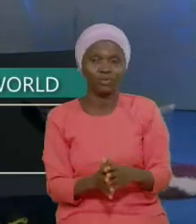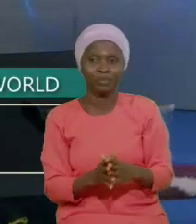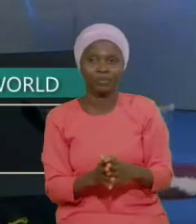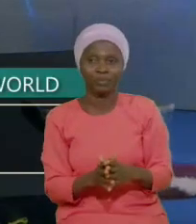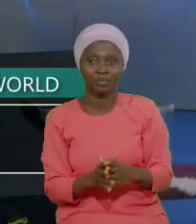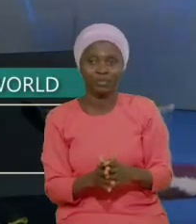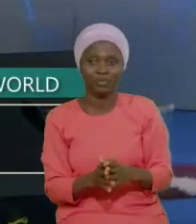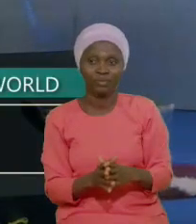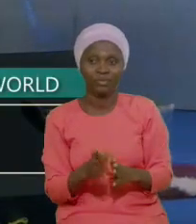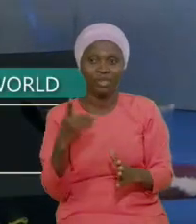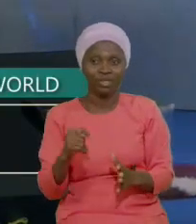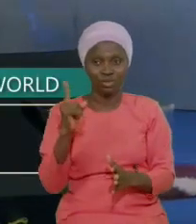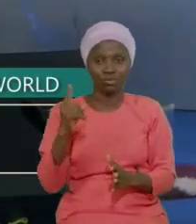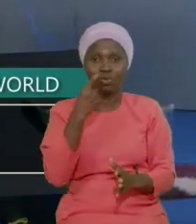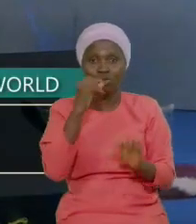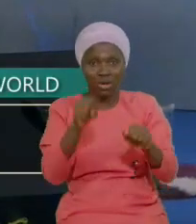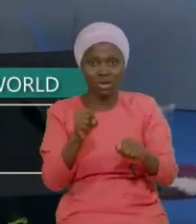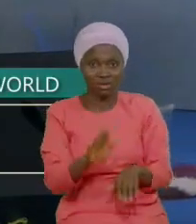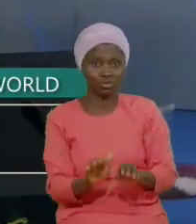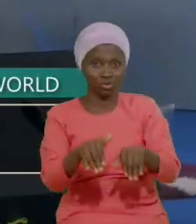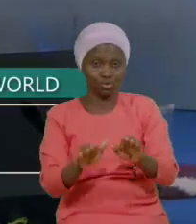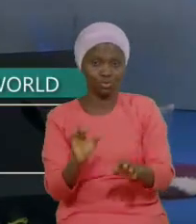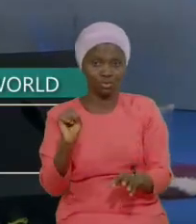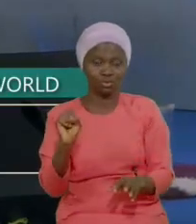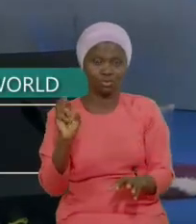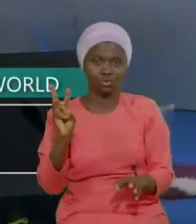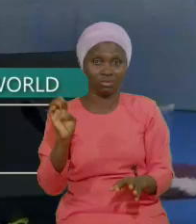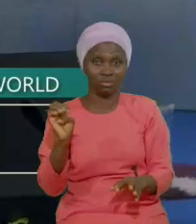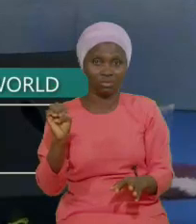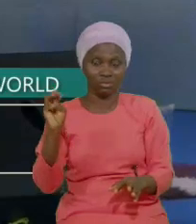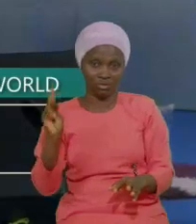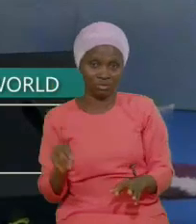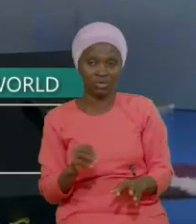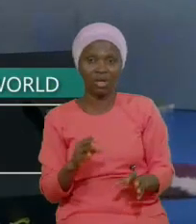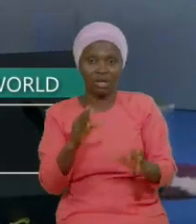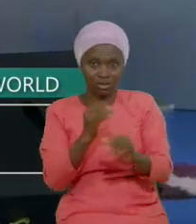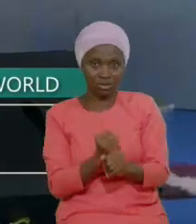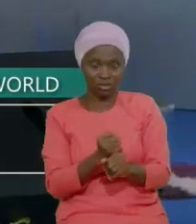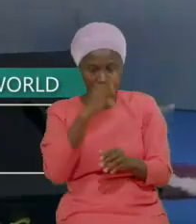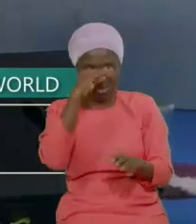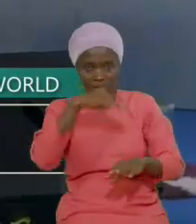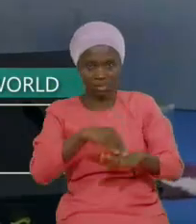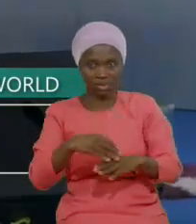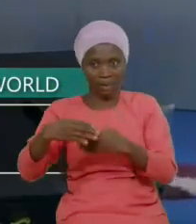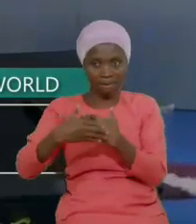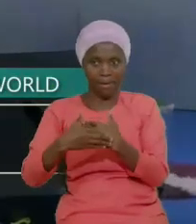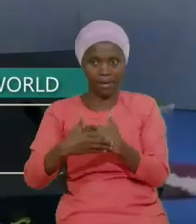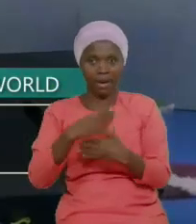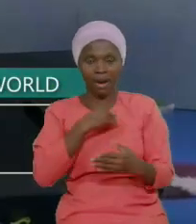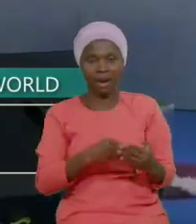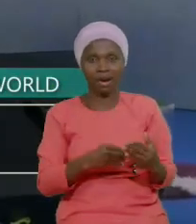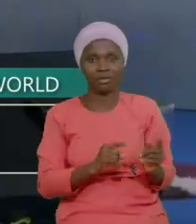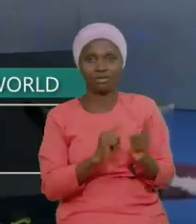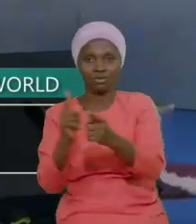the one who could swim, he took him on his back, and then he got to the other